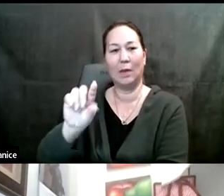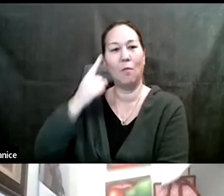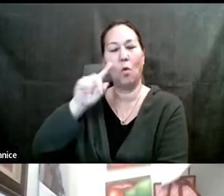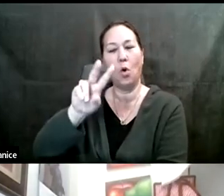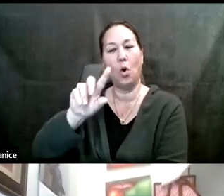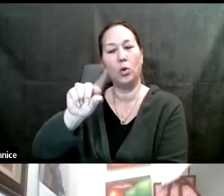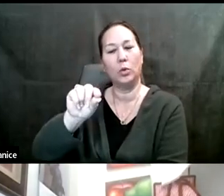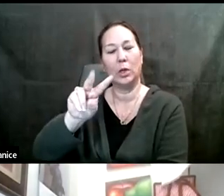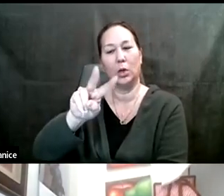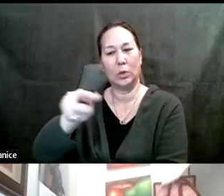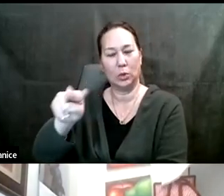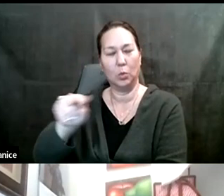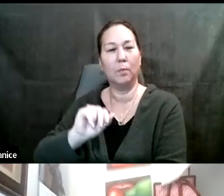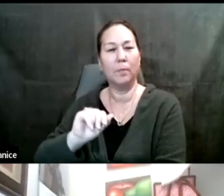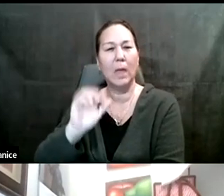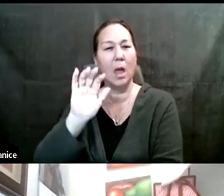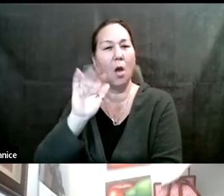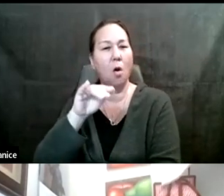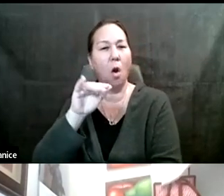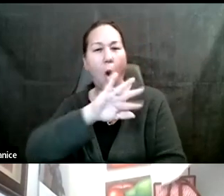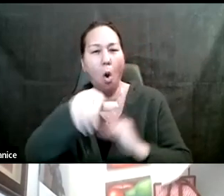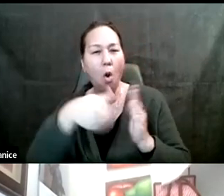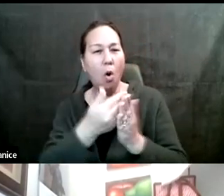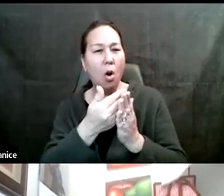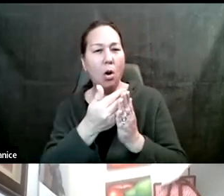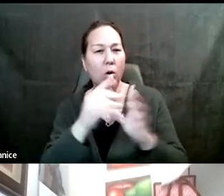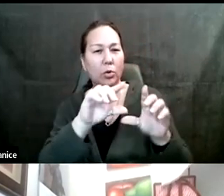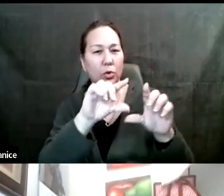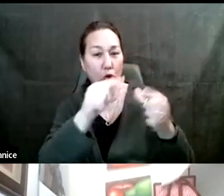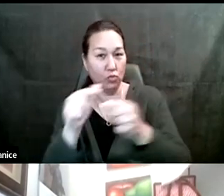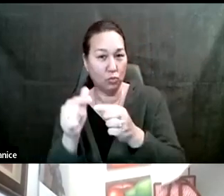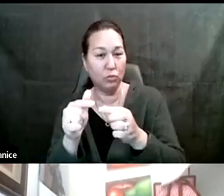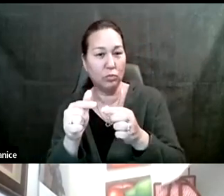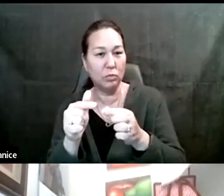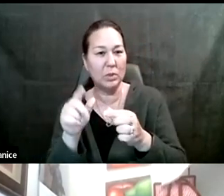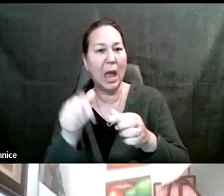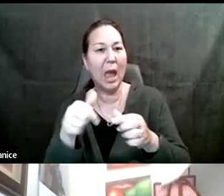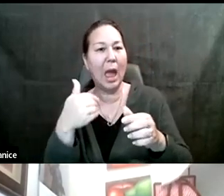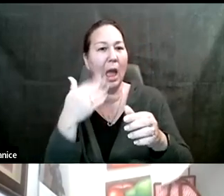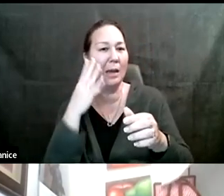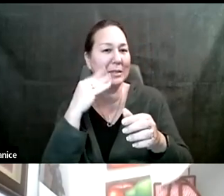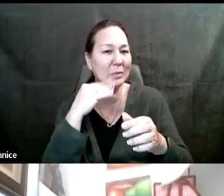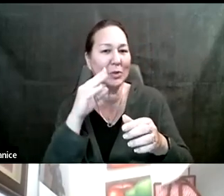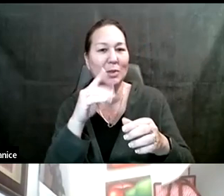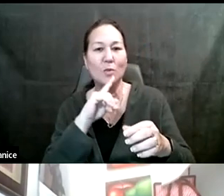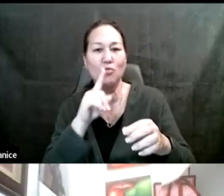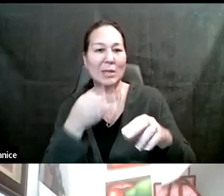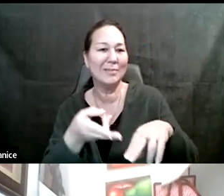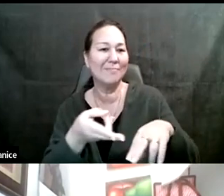and 17 schools experienced a significant increase in the graduation rate for 2022.